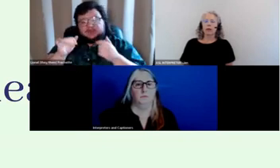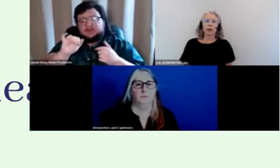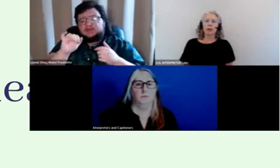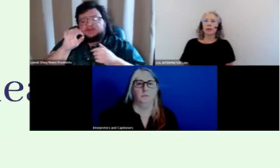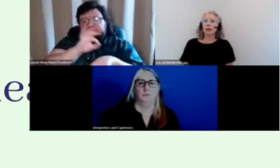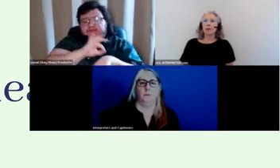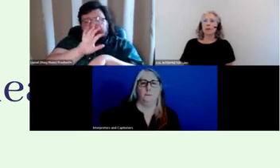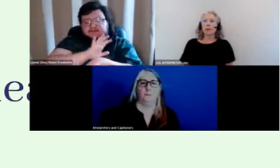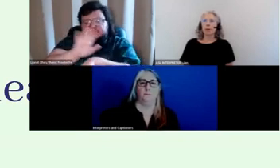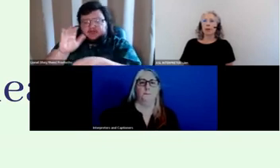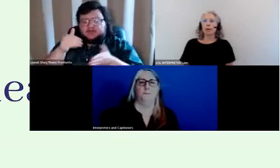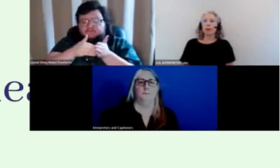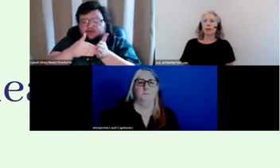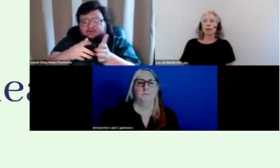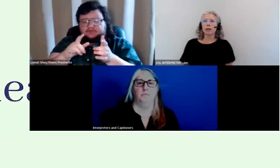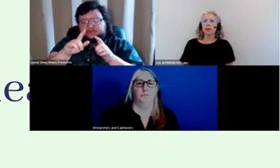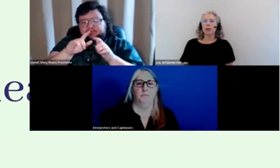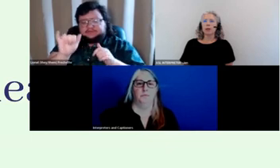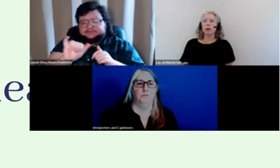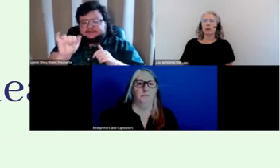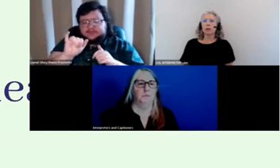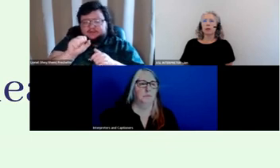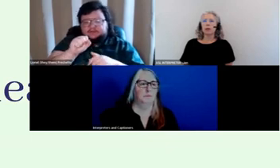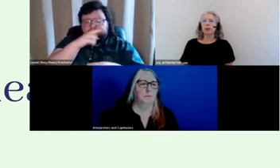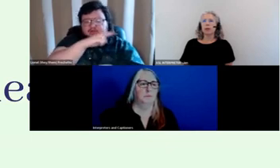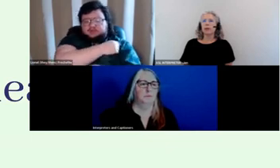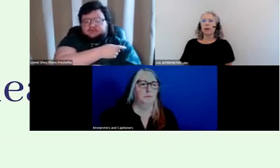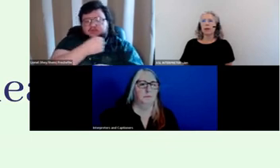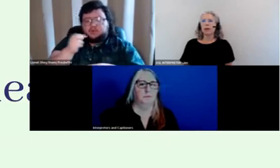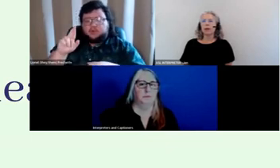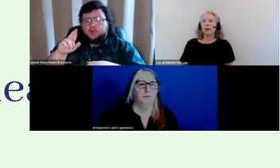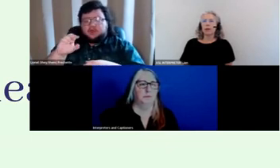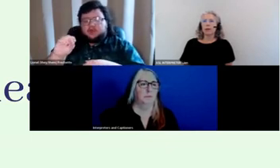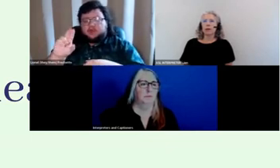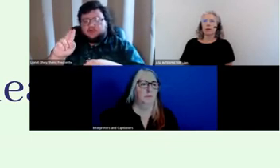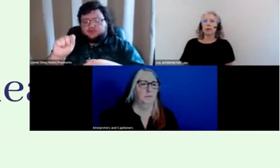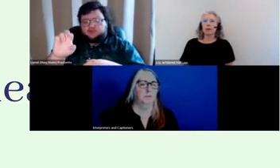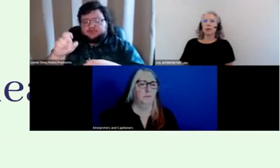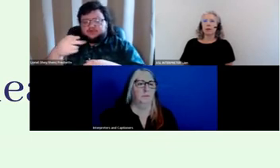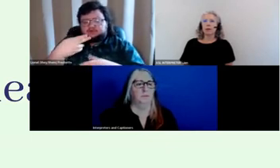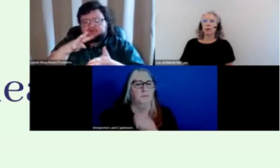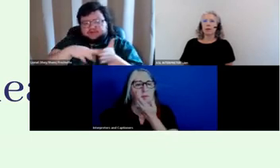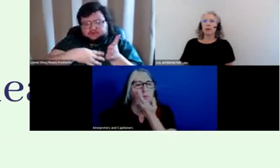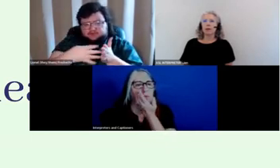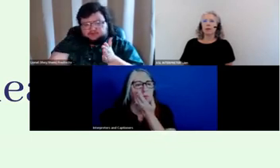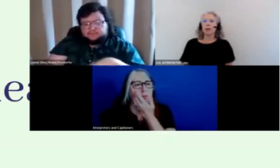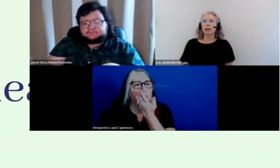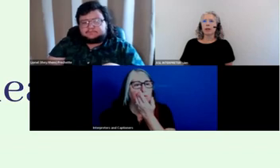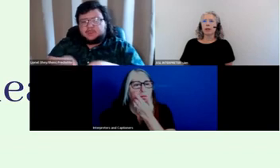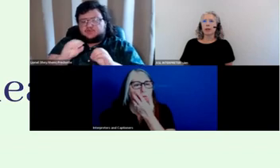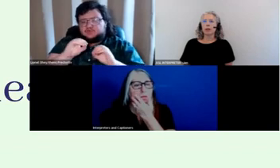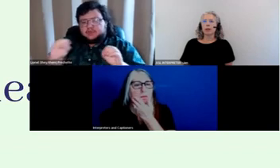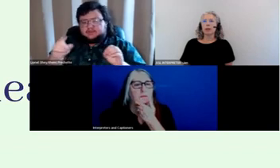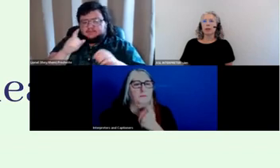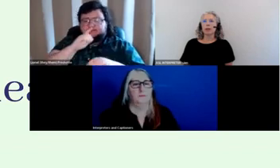For another reason might be someone has difficulty scheduling their work. Maybe they work from 9 to 5, but the hospital or the outreach